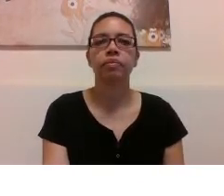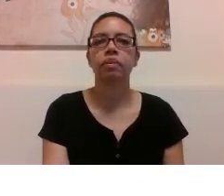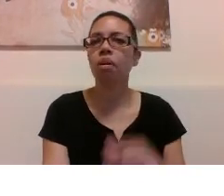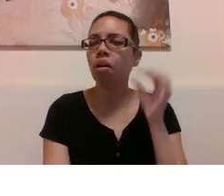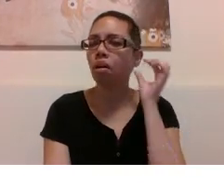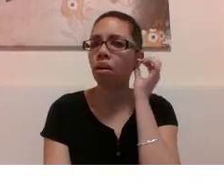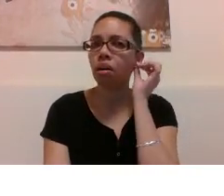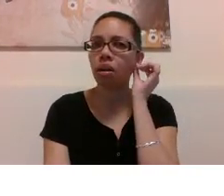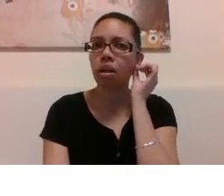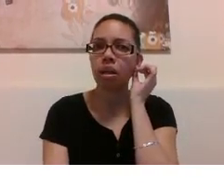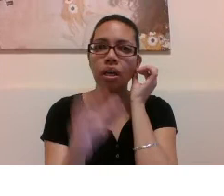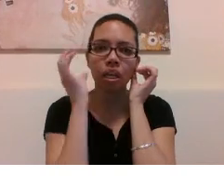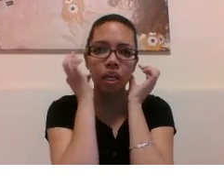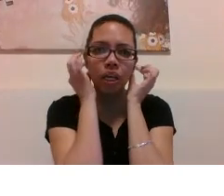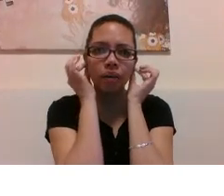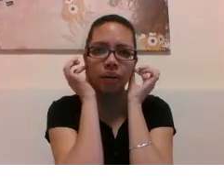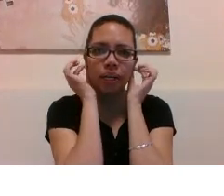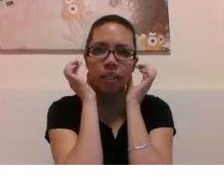Oh,